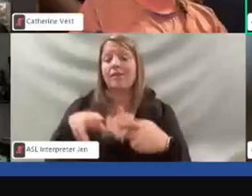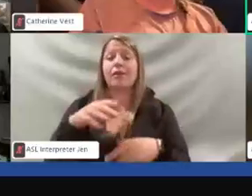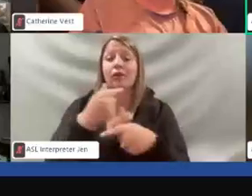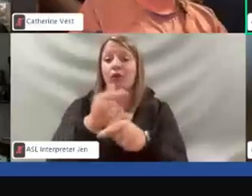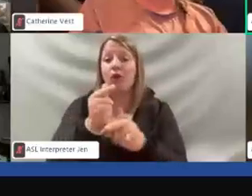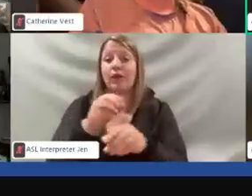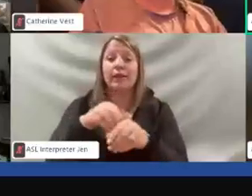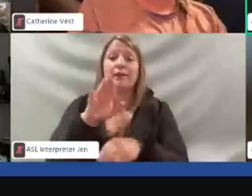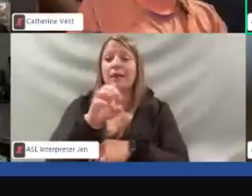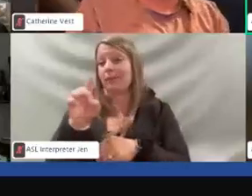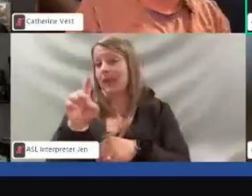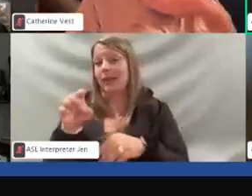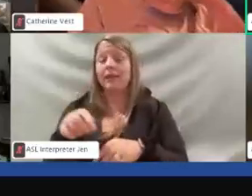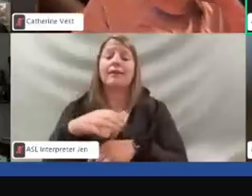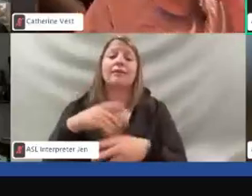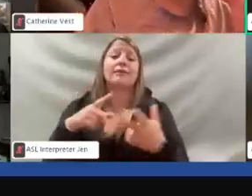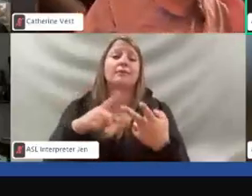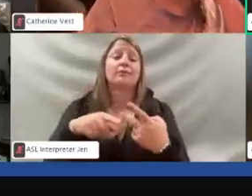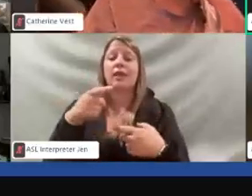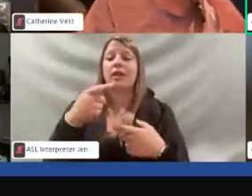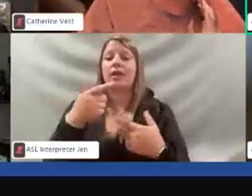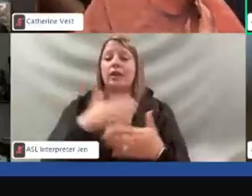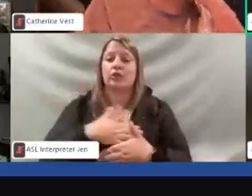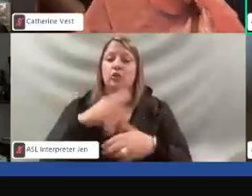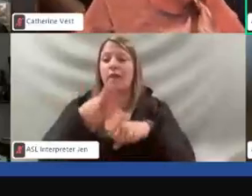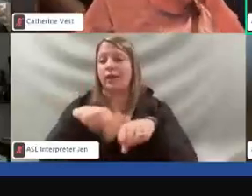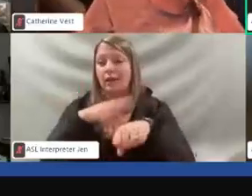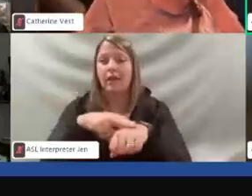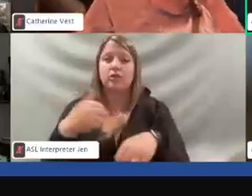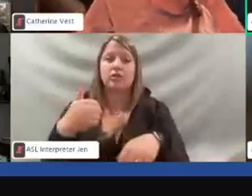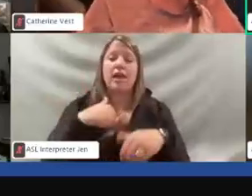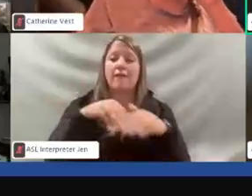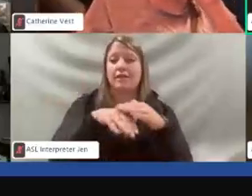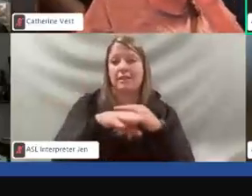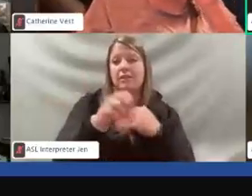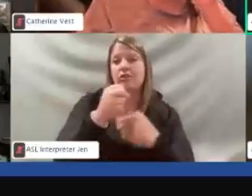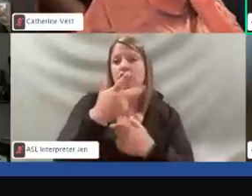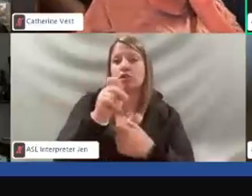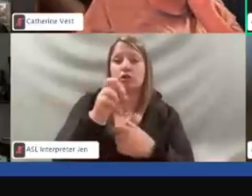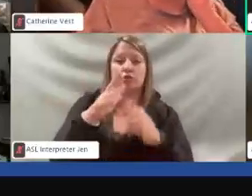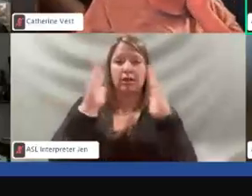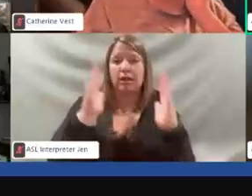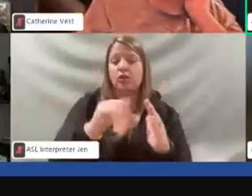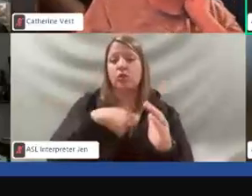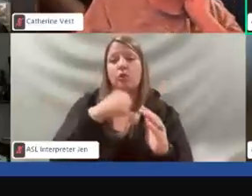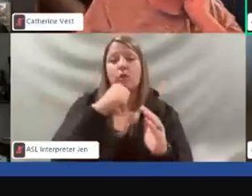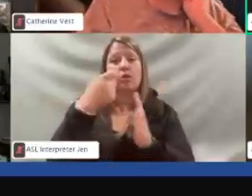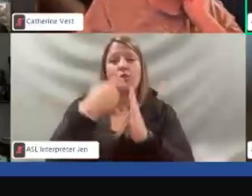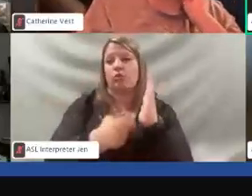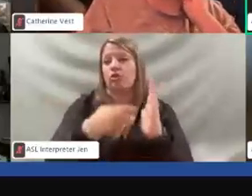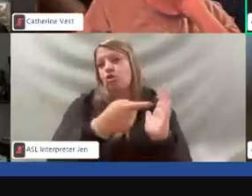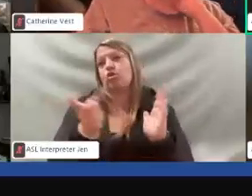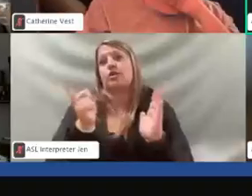beds, enjoying nature, and having an accessible shelter house. And we do not charge people for the use of any of